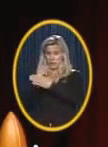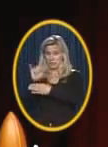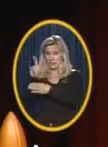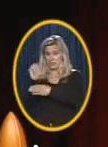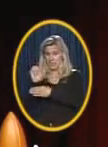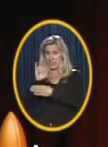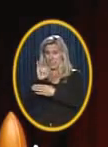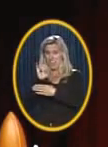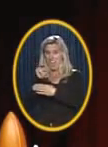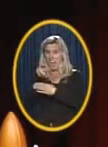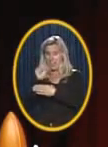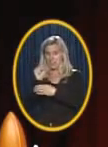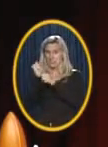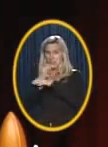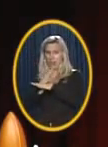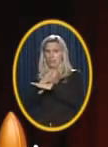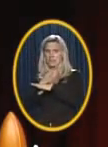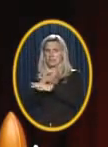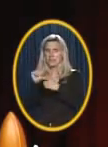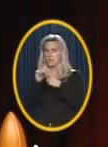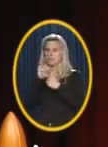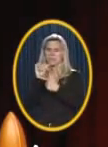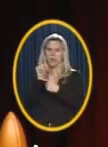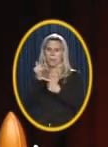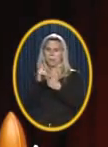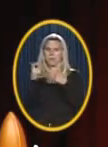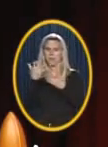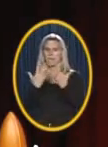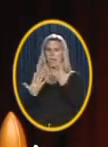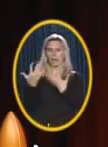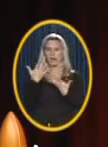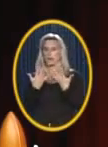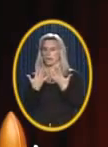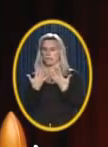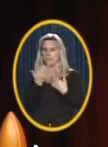to get a little angry outside, but it wasn't a big fiery thing.